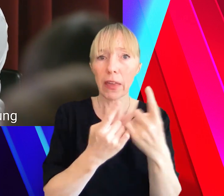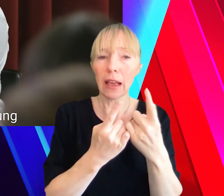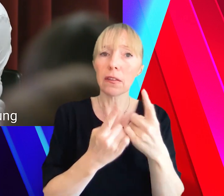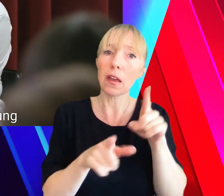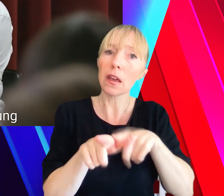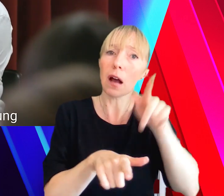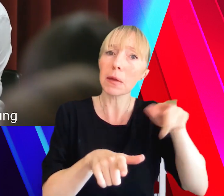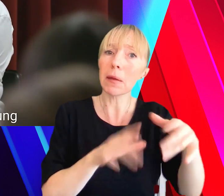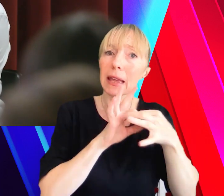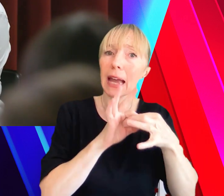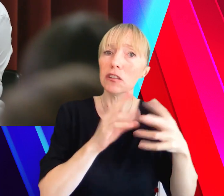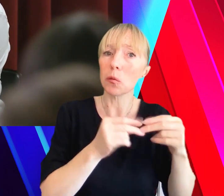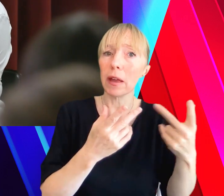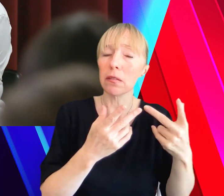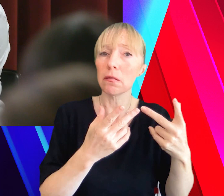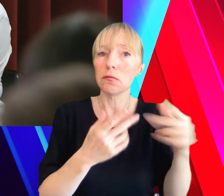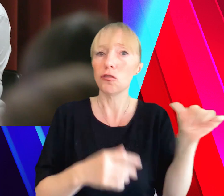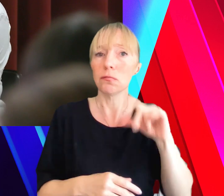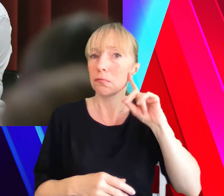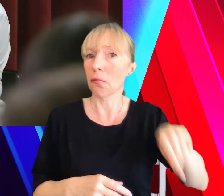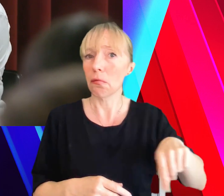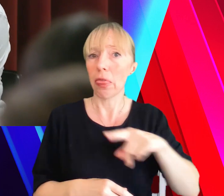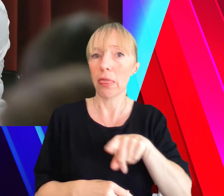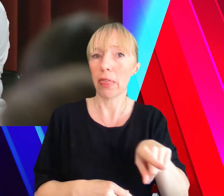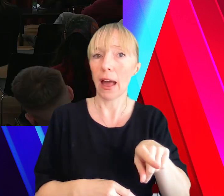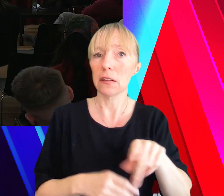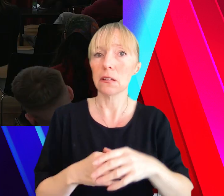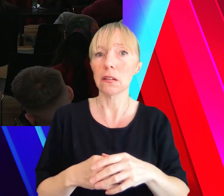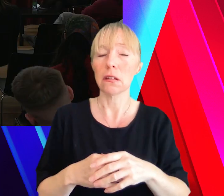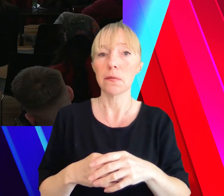and cultural happenings that young people are engaging with this fan culture stuff.